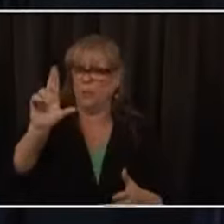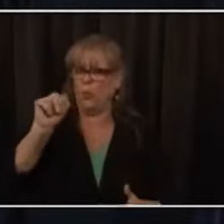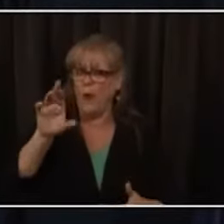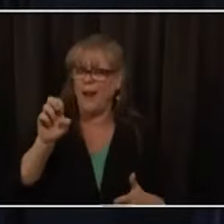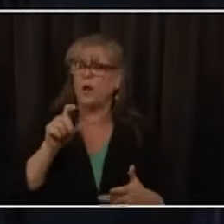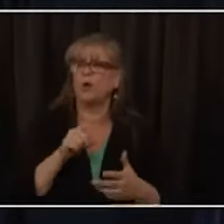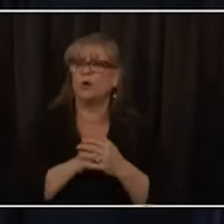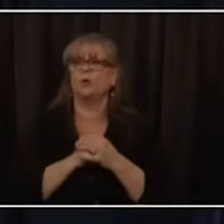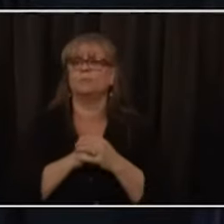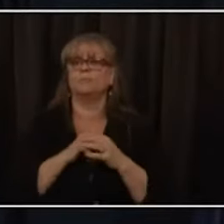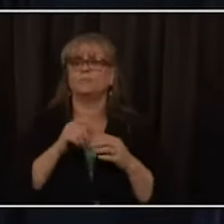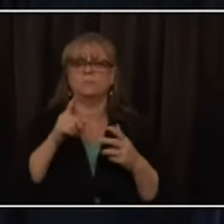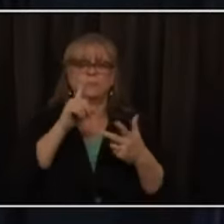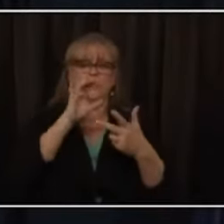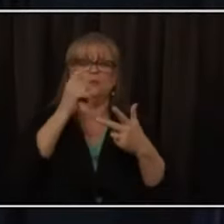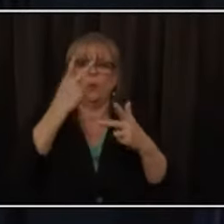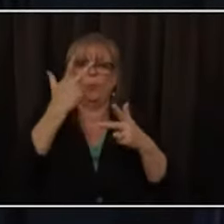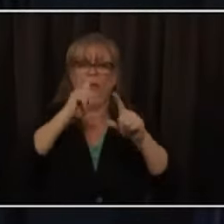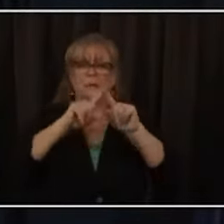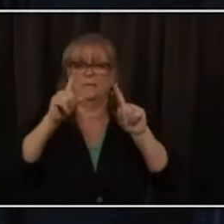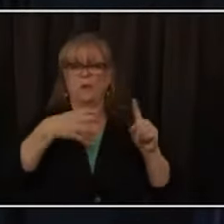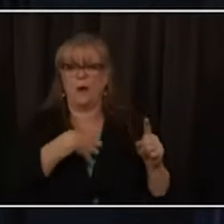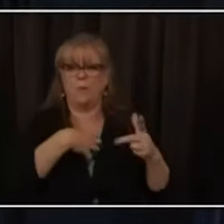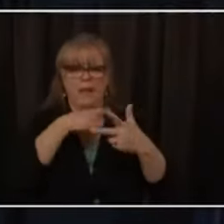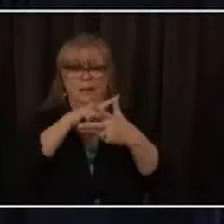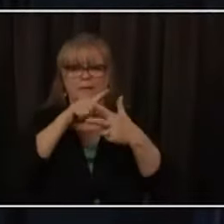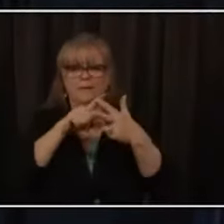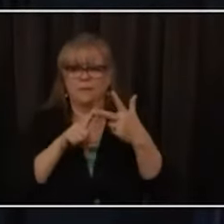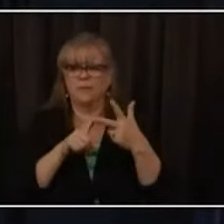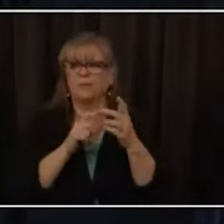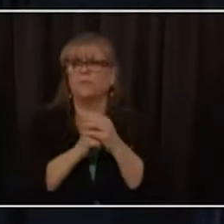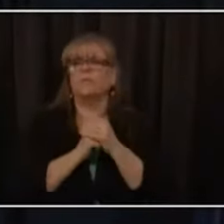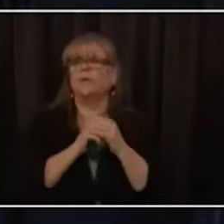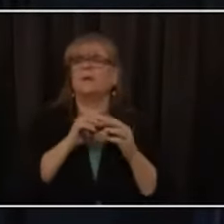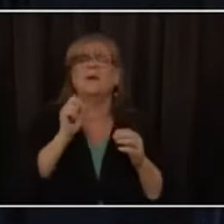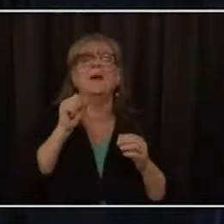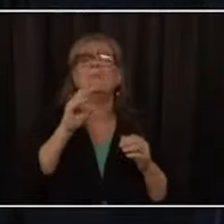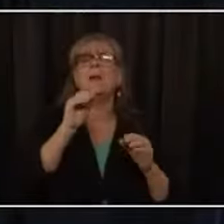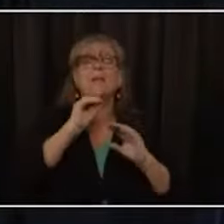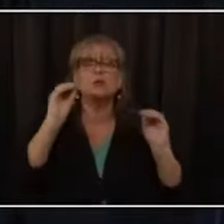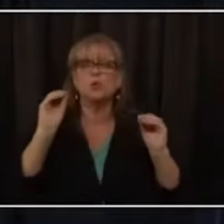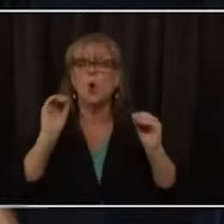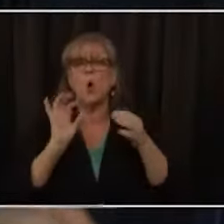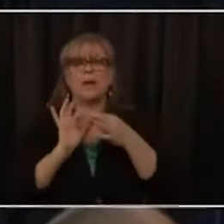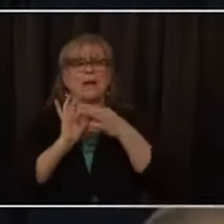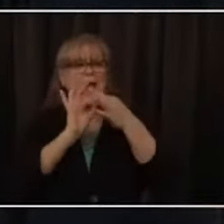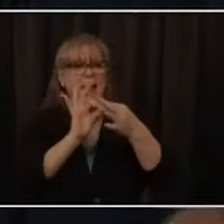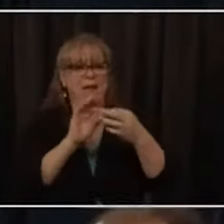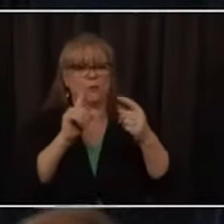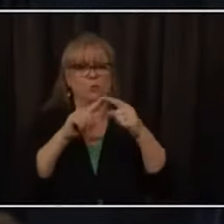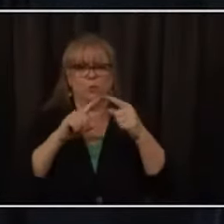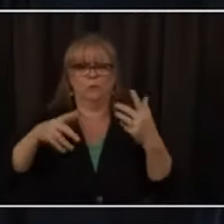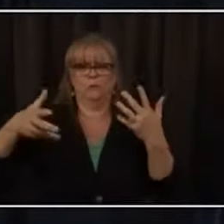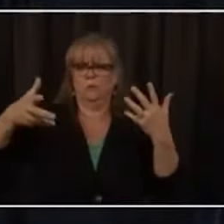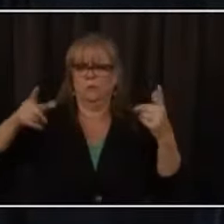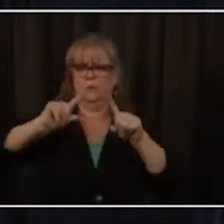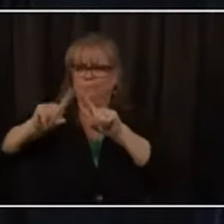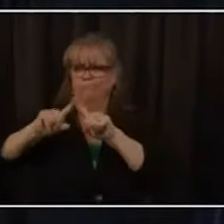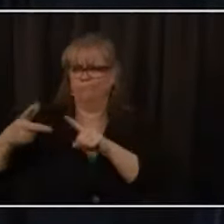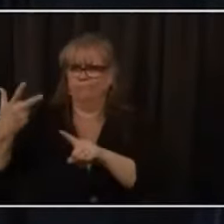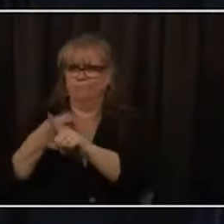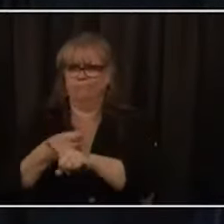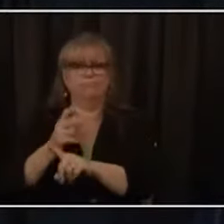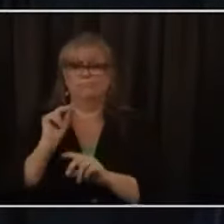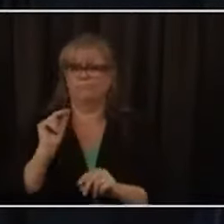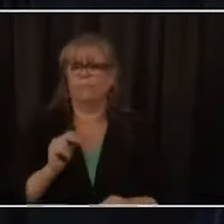in the last 10 days, and none of them really related to each other. Thanks. Thank you.